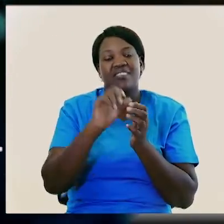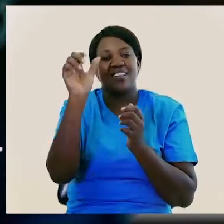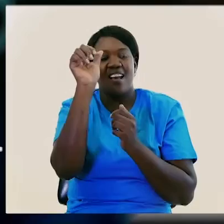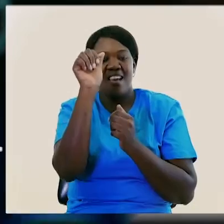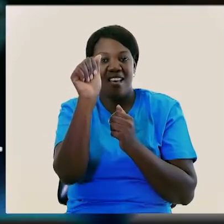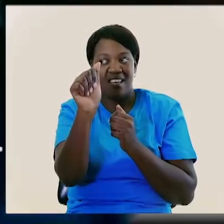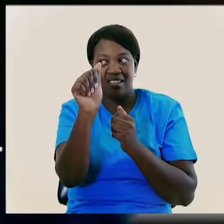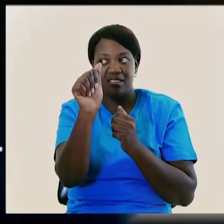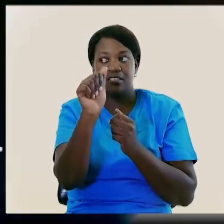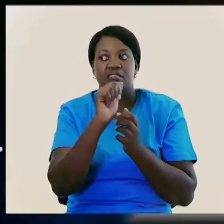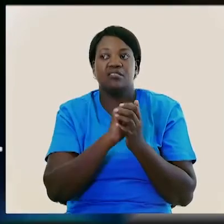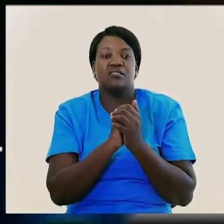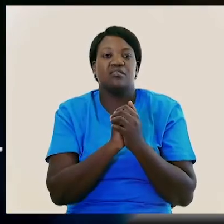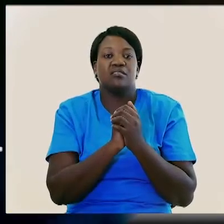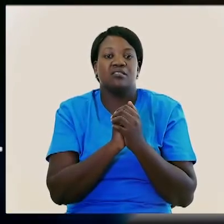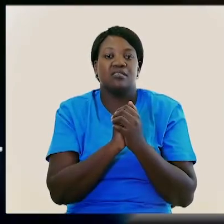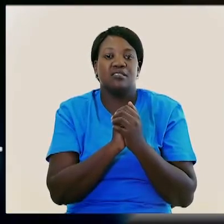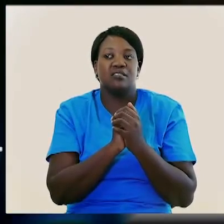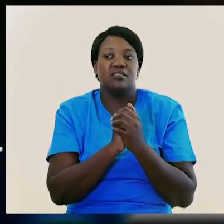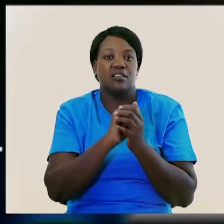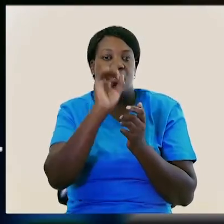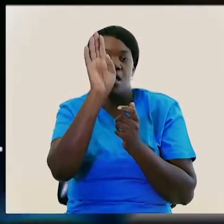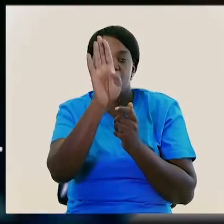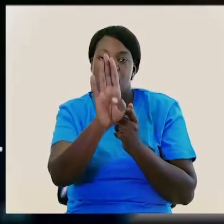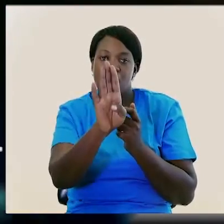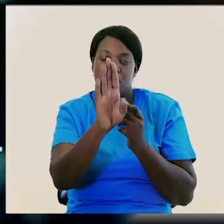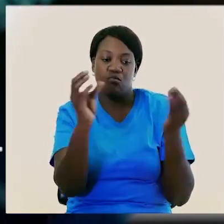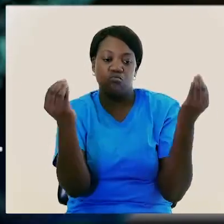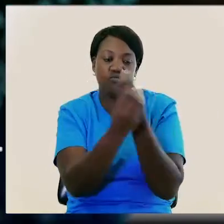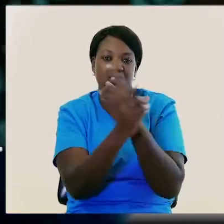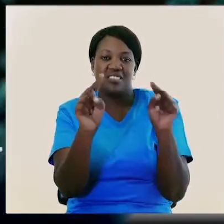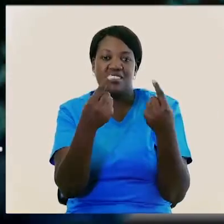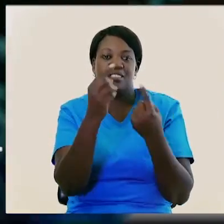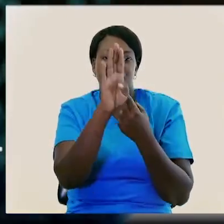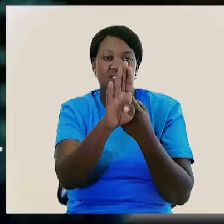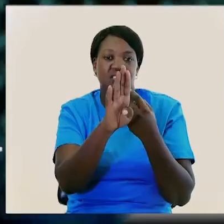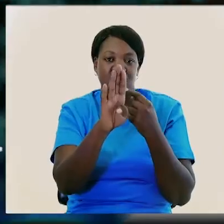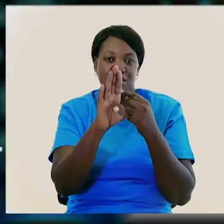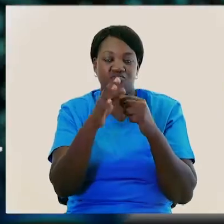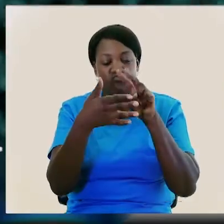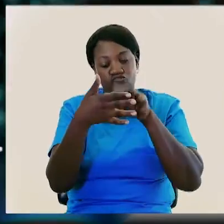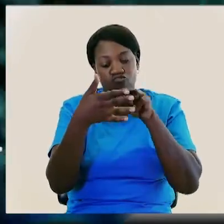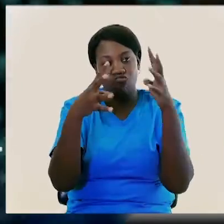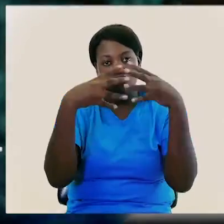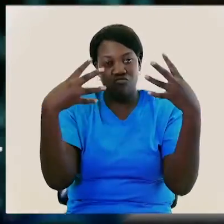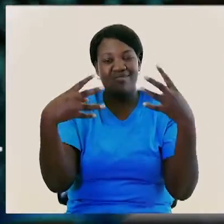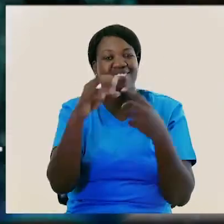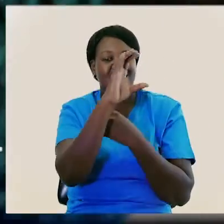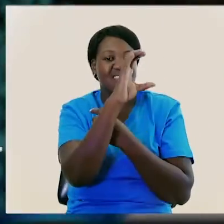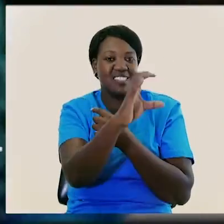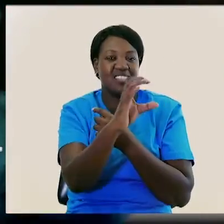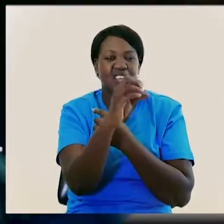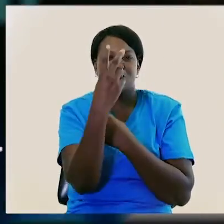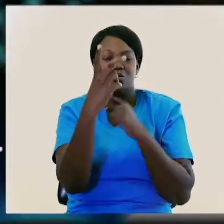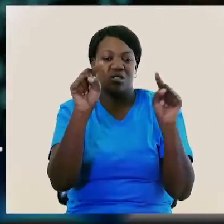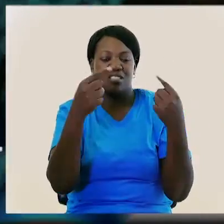Coincidence means A, exchanging your goods, B, read jokes from a newspaper, C, two